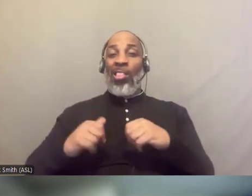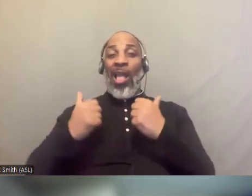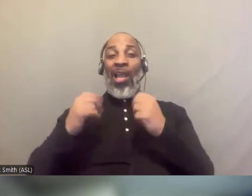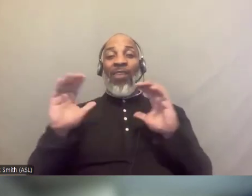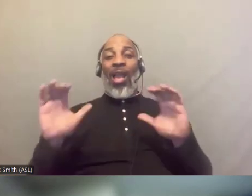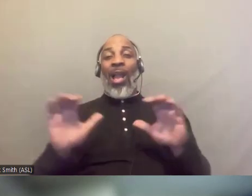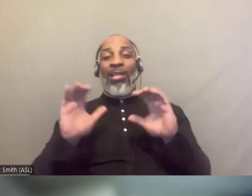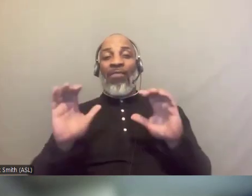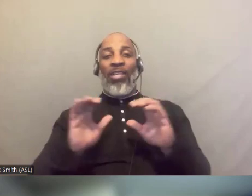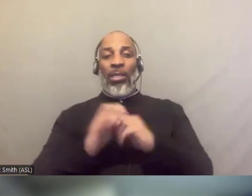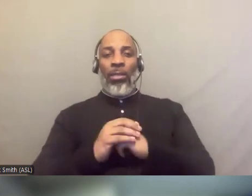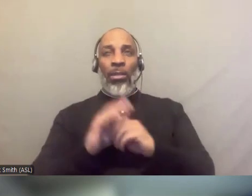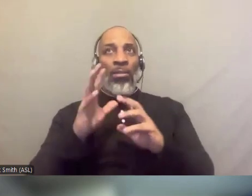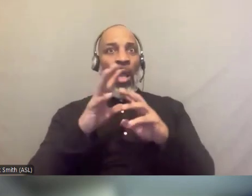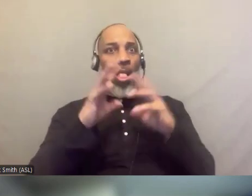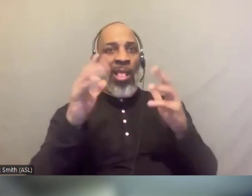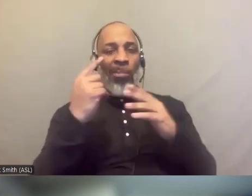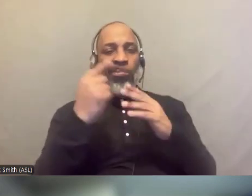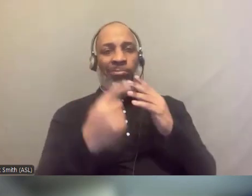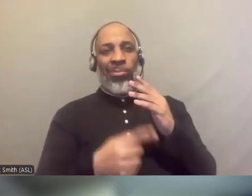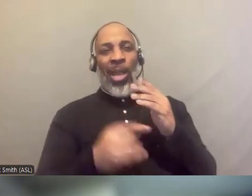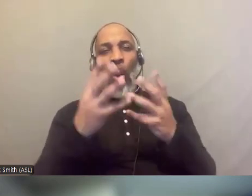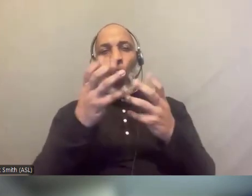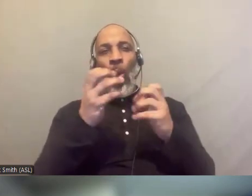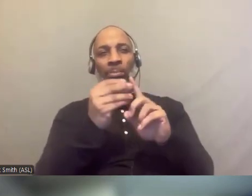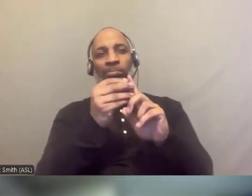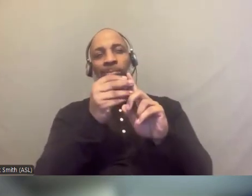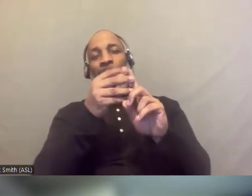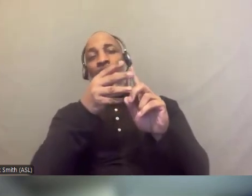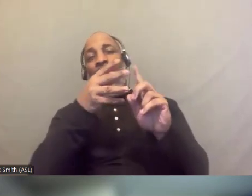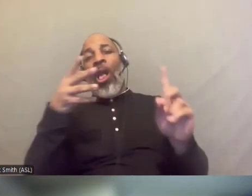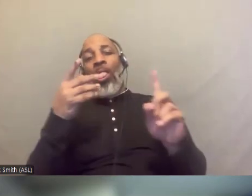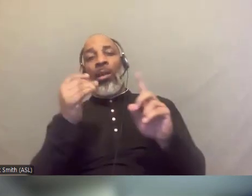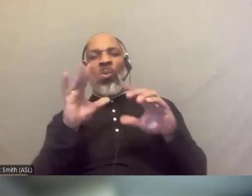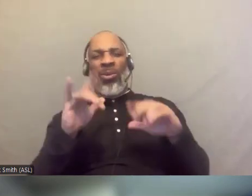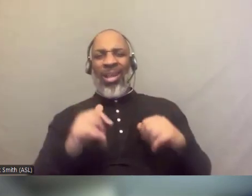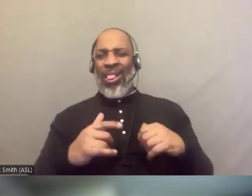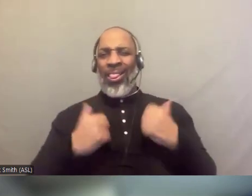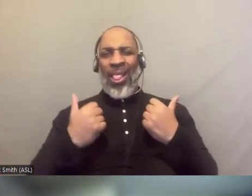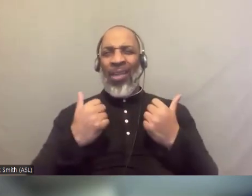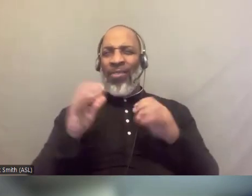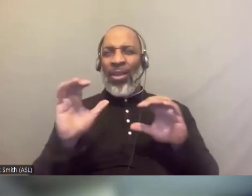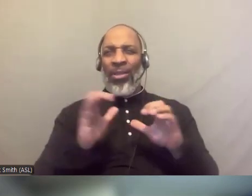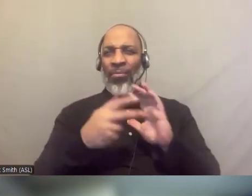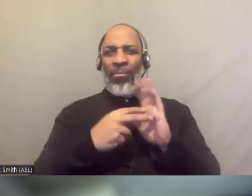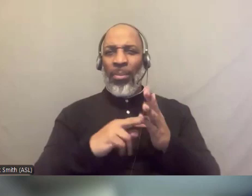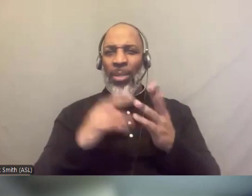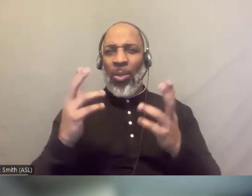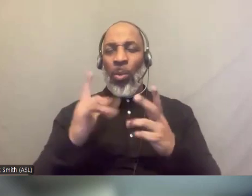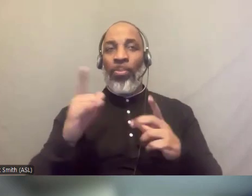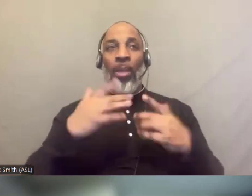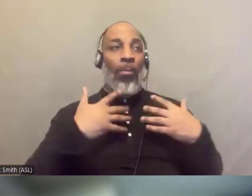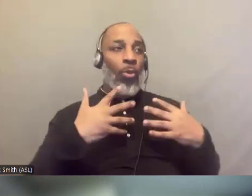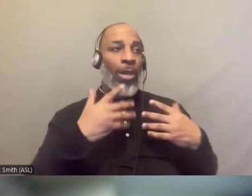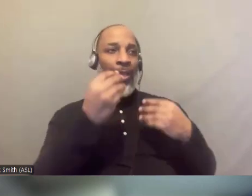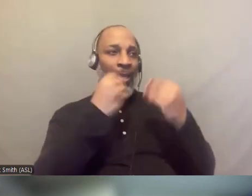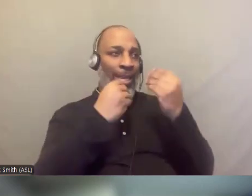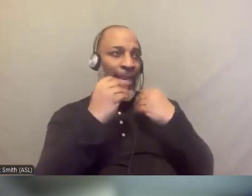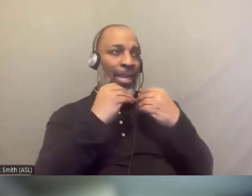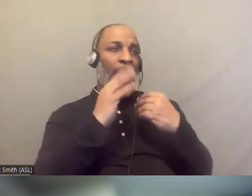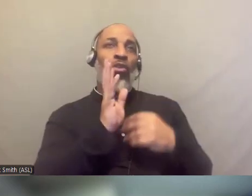there's a lot in there, and I want to unpack that a little bit. First of all, what's a major life activity? This is breathing, eating,